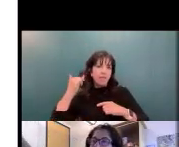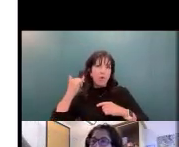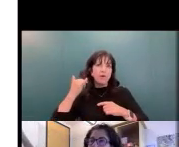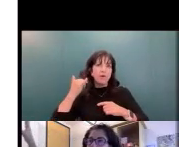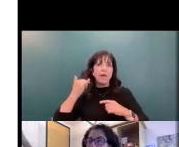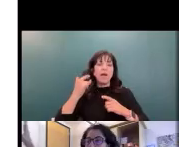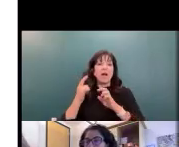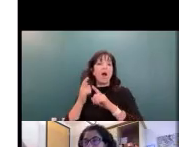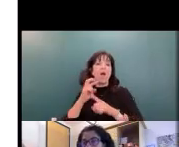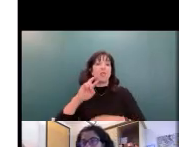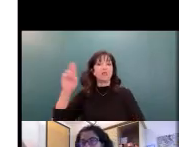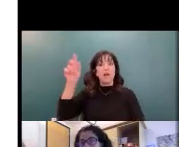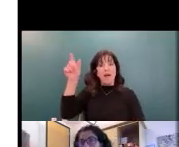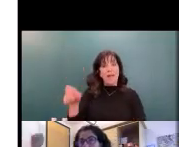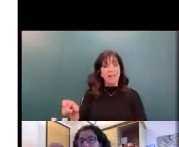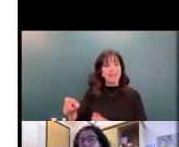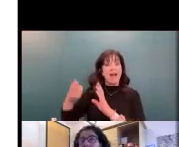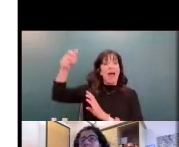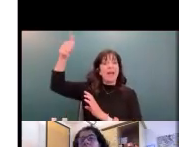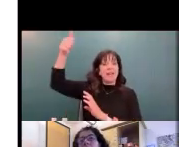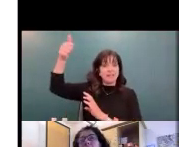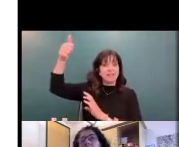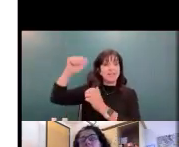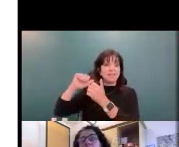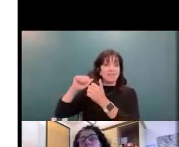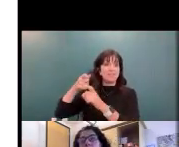way on the right with the highest prevalence, which is about